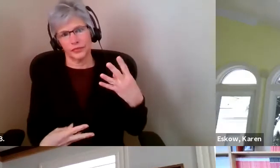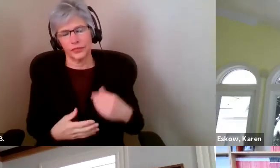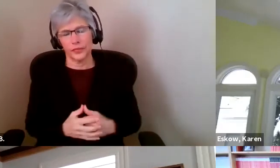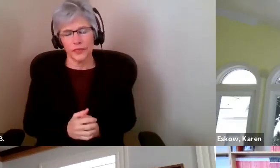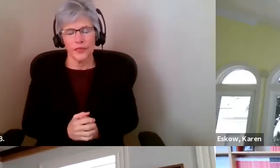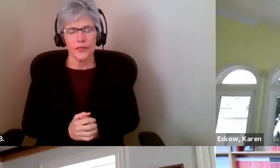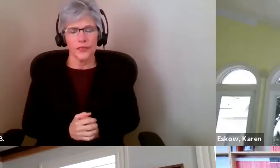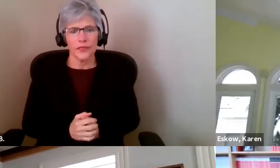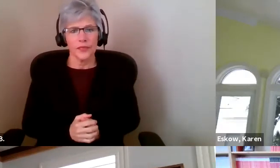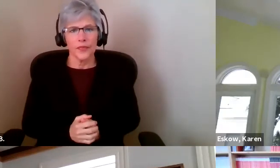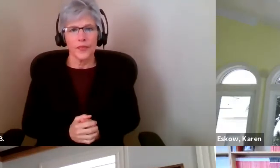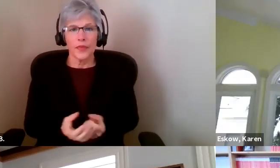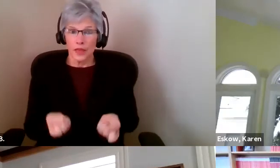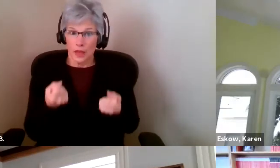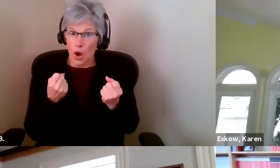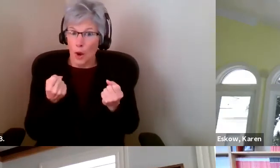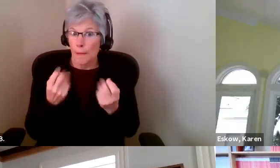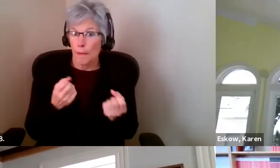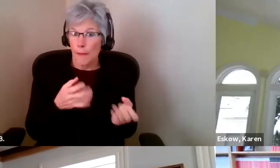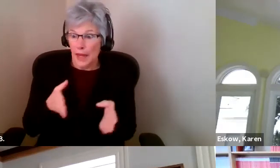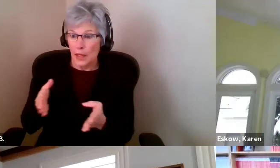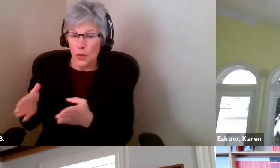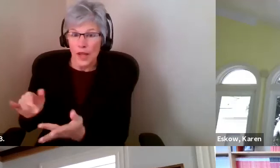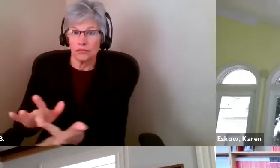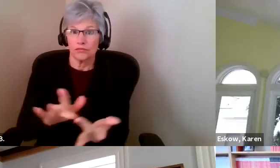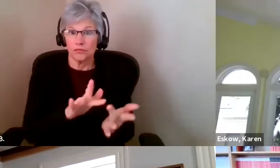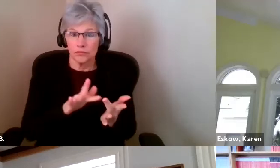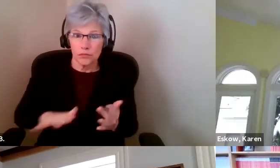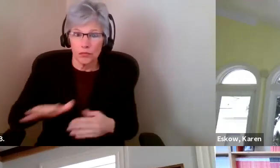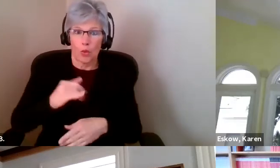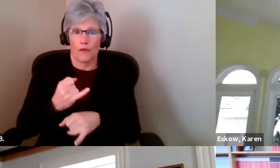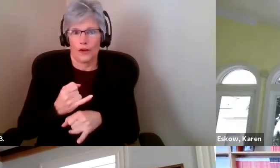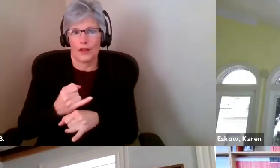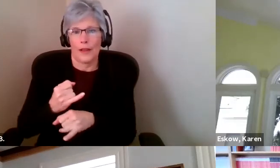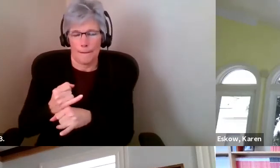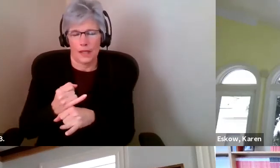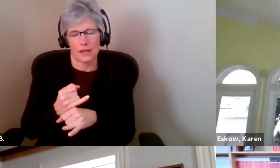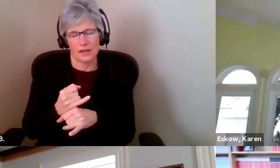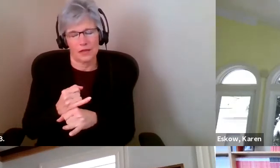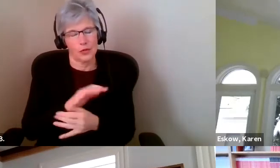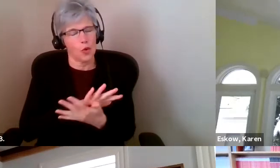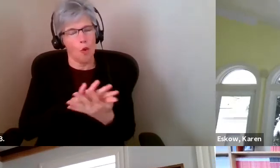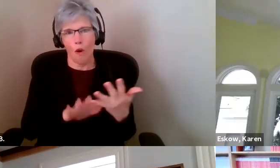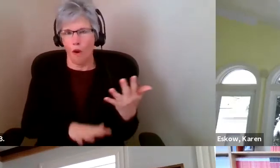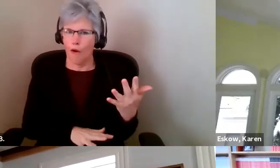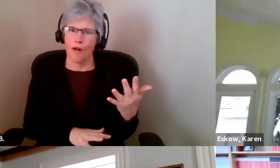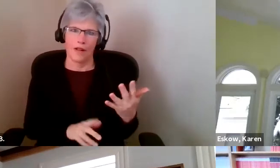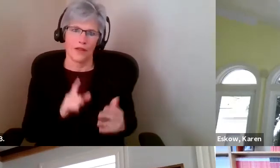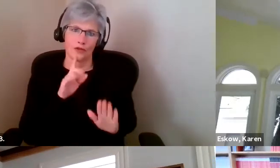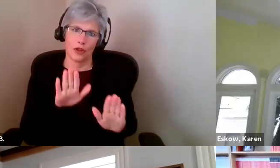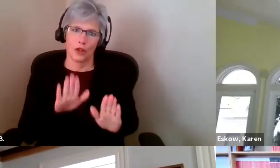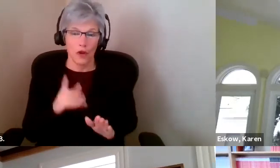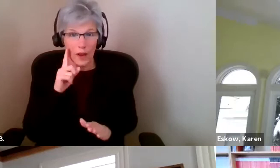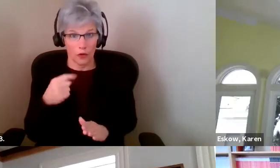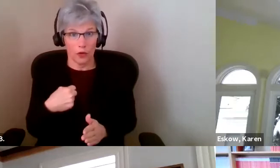many ways we can reach across the campus. So all of these things are really great for me to discover in a